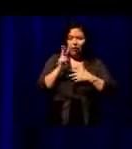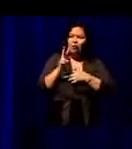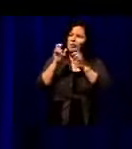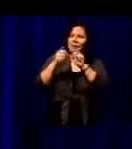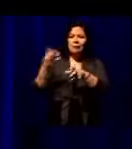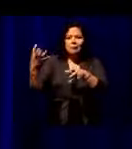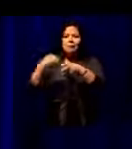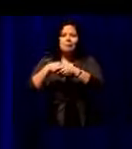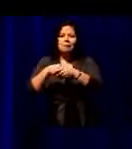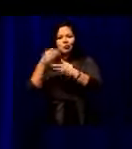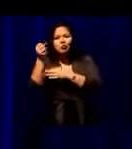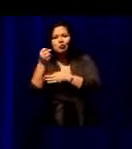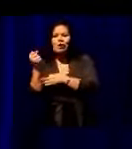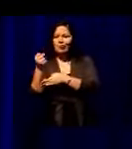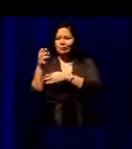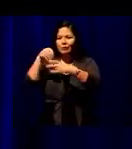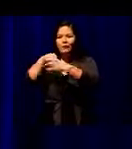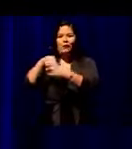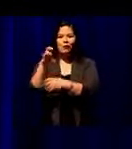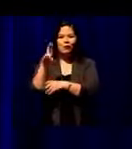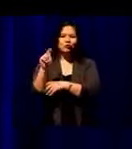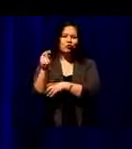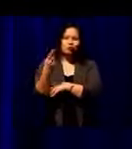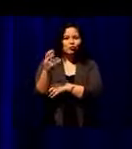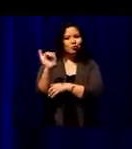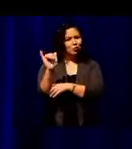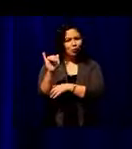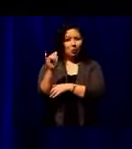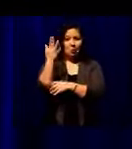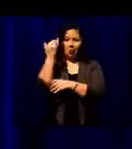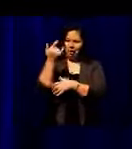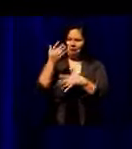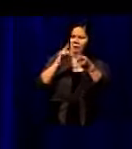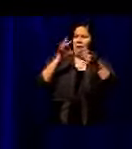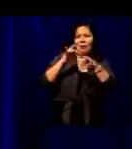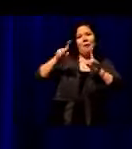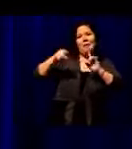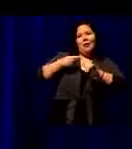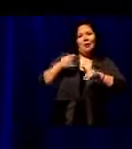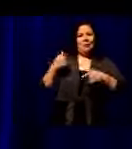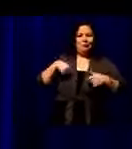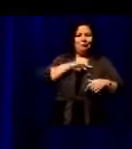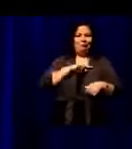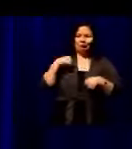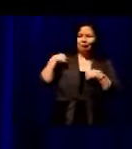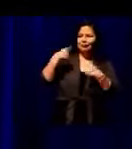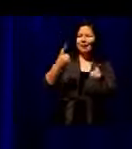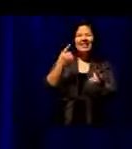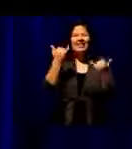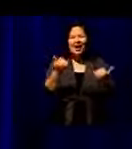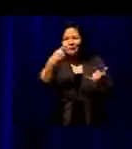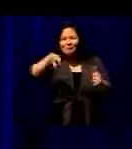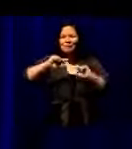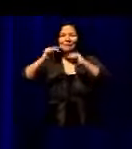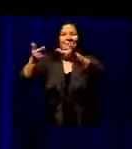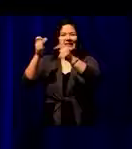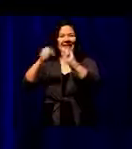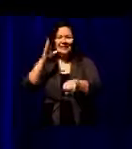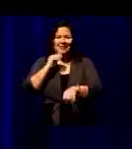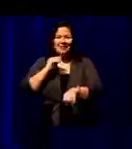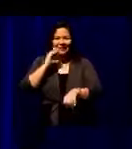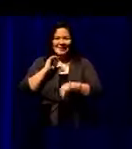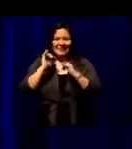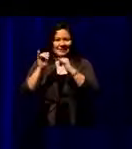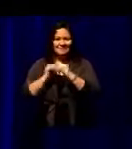as well. So that wonderful experience that you've been telling them about, they can experience it with you. Now, just to give